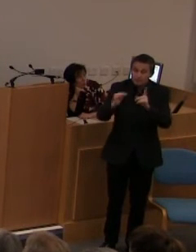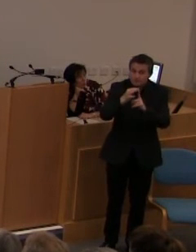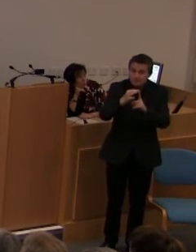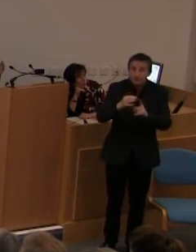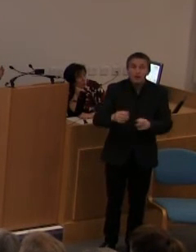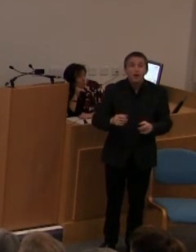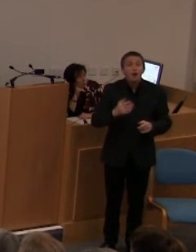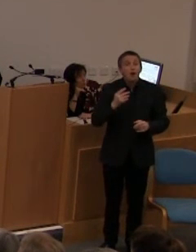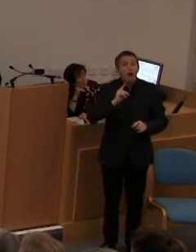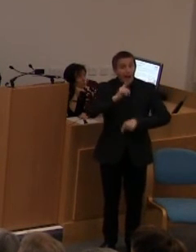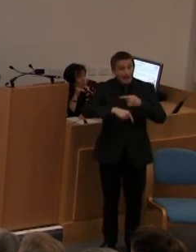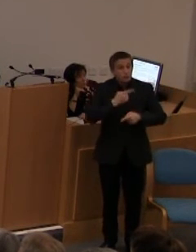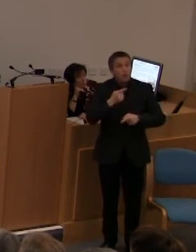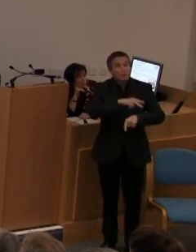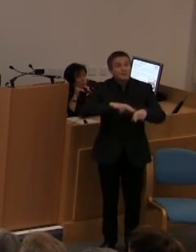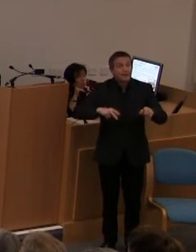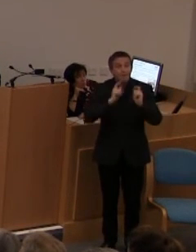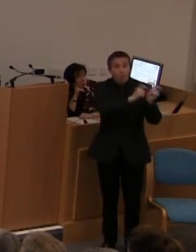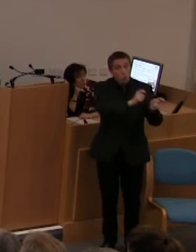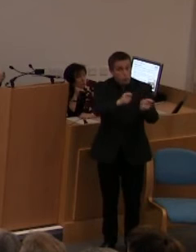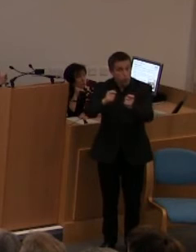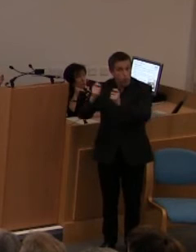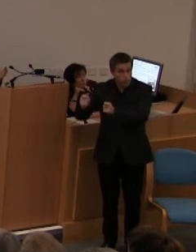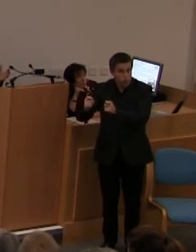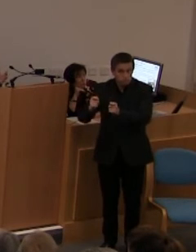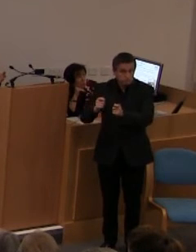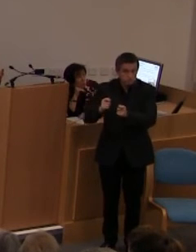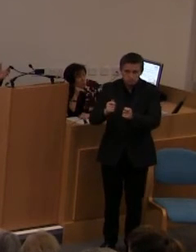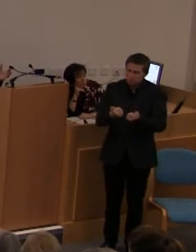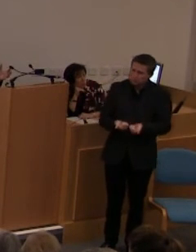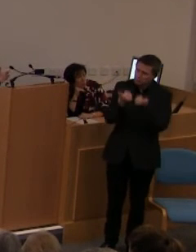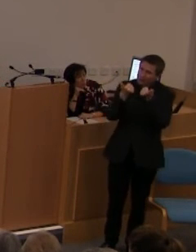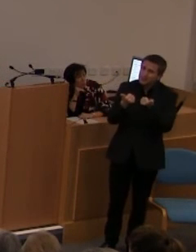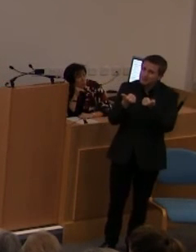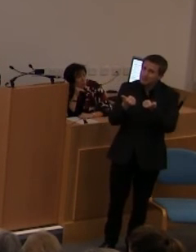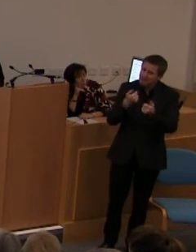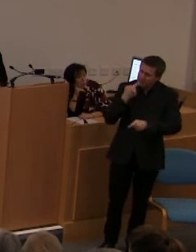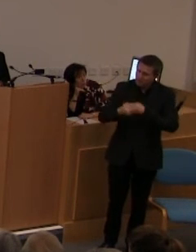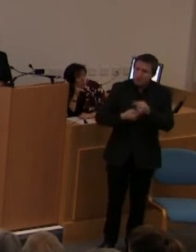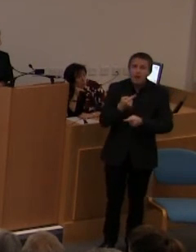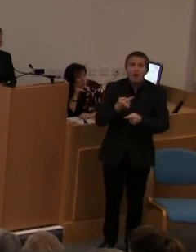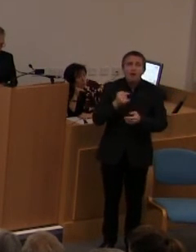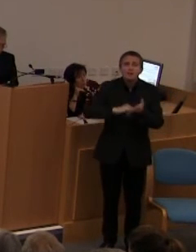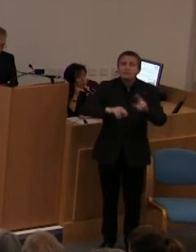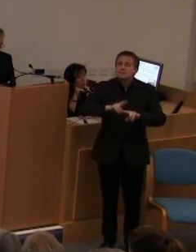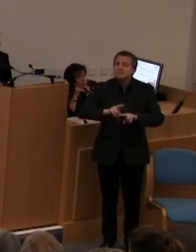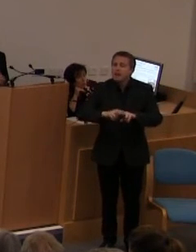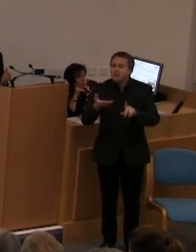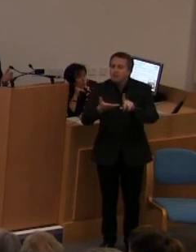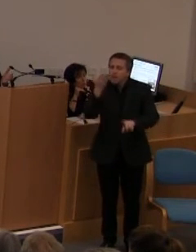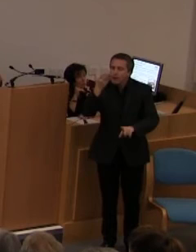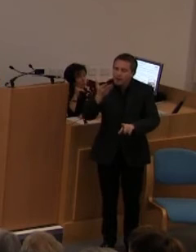staff awards. We started that 3 years ago. And it's really great for us to actually see it firsthand,